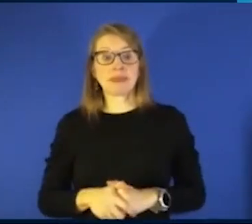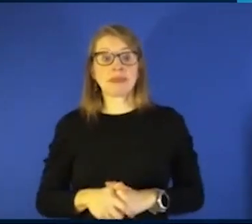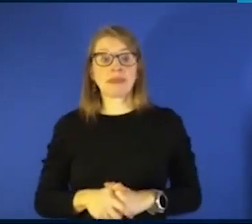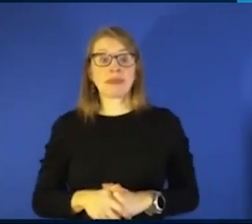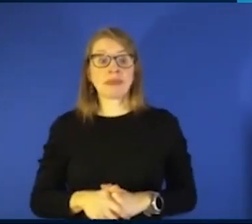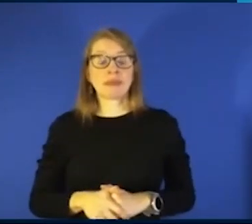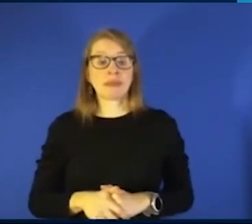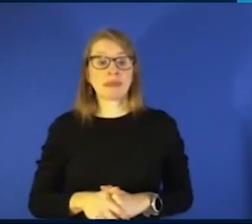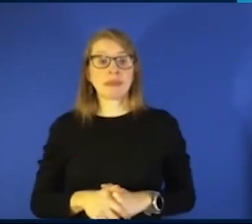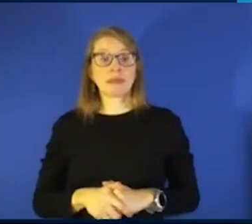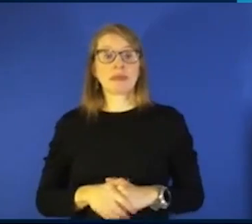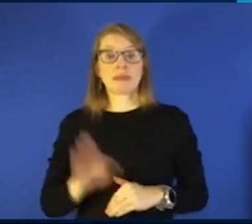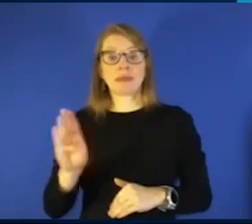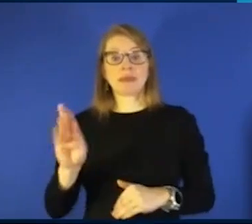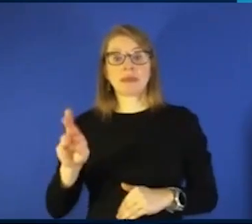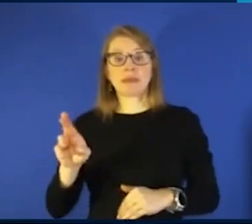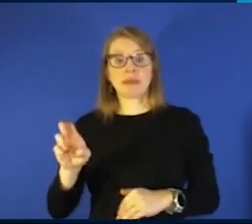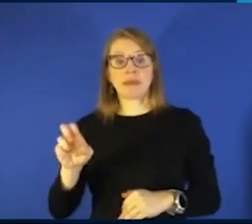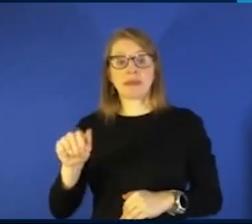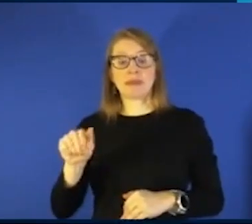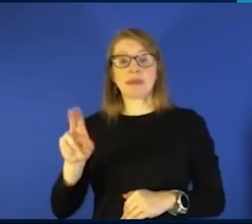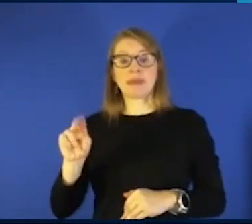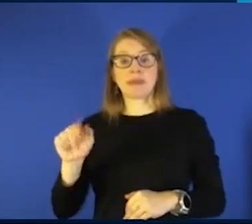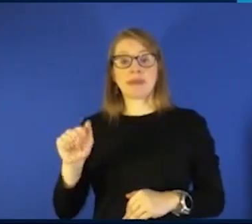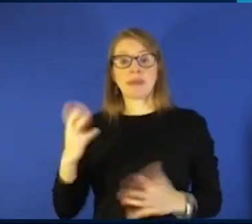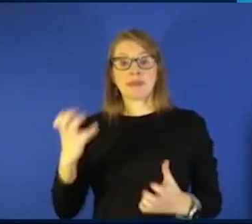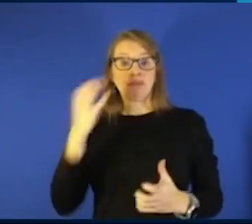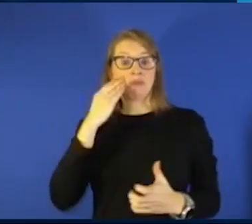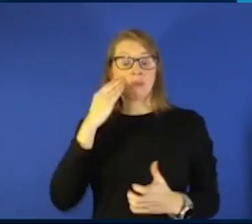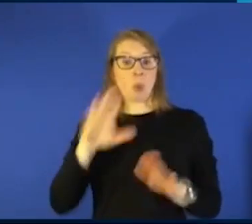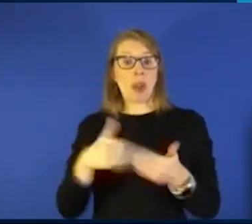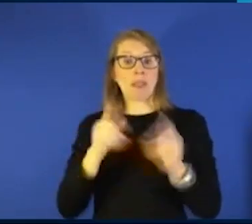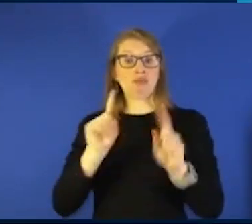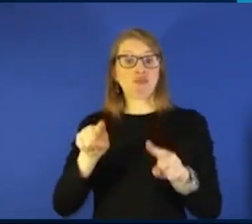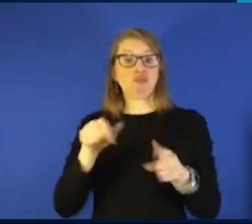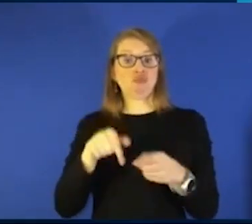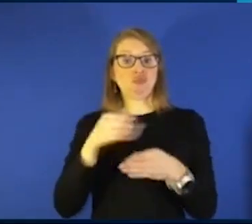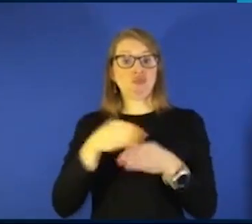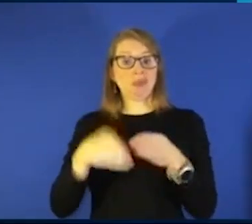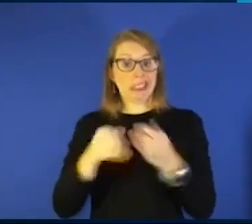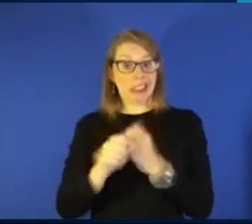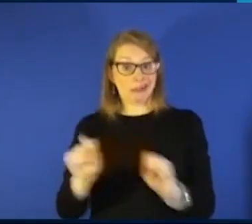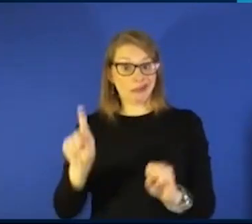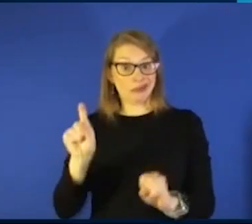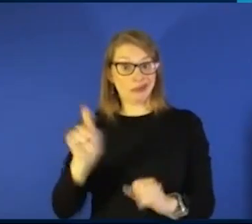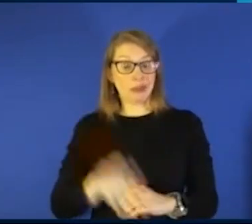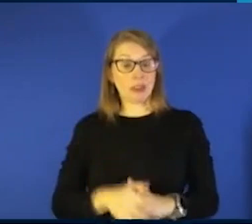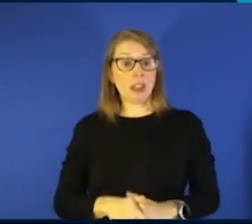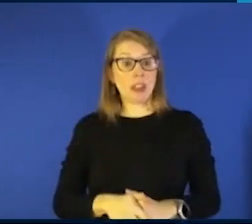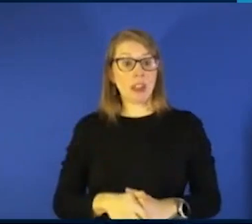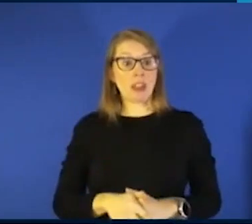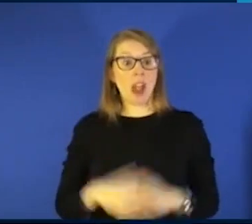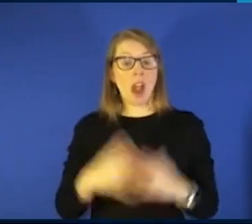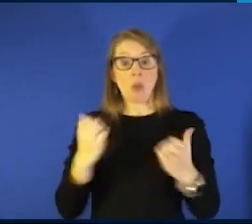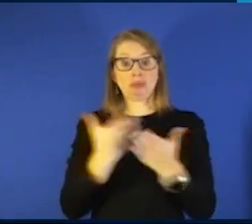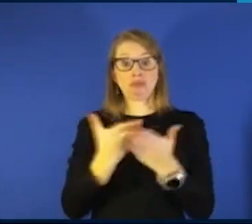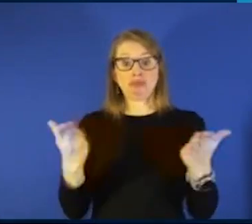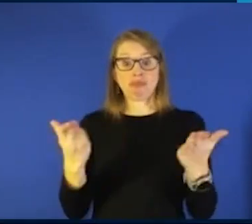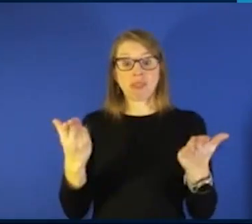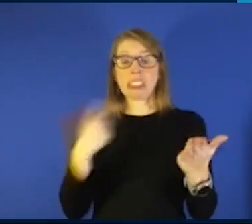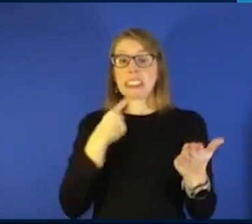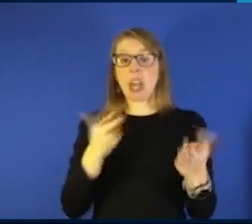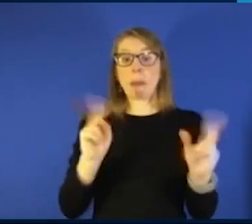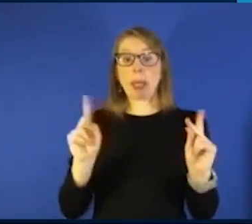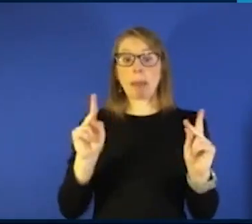Brianna would like to know, she's going to a wedding this weekend. Is that safe? Mm-hmm. I'd like all of you to, what would you tell people who are